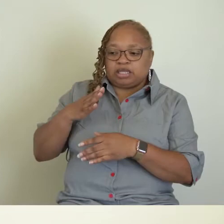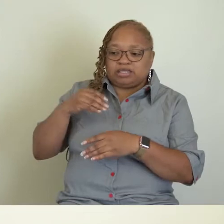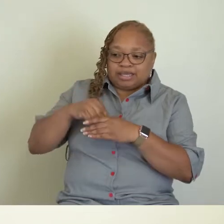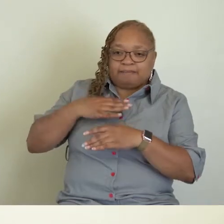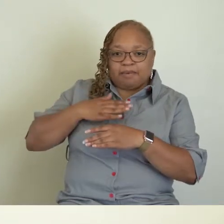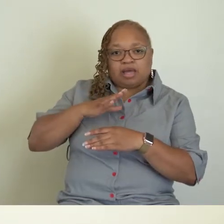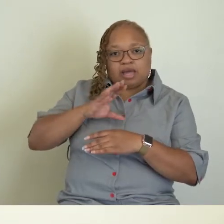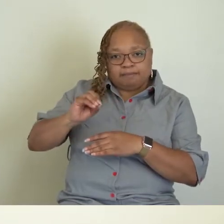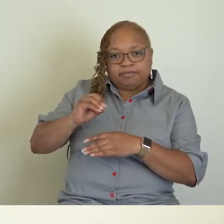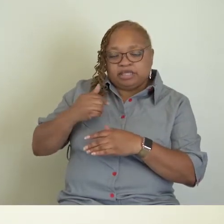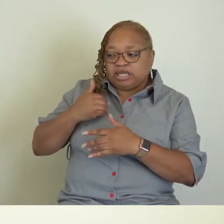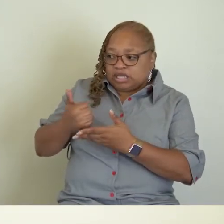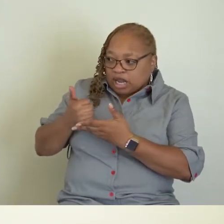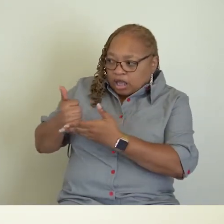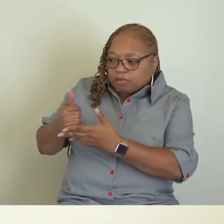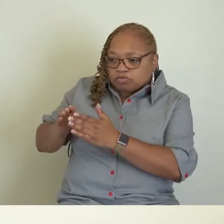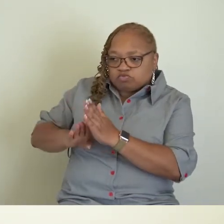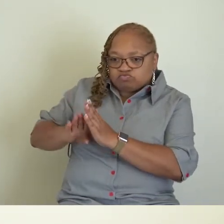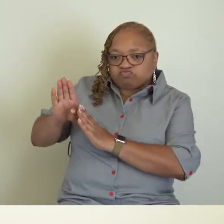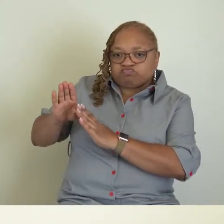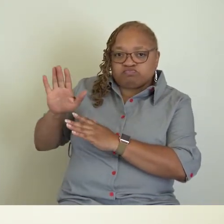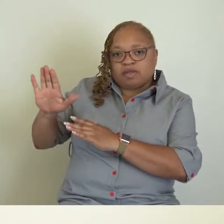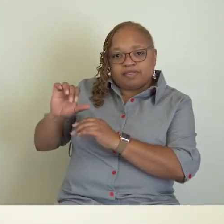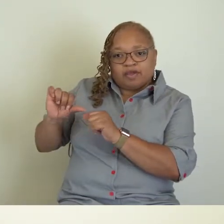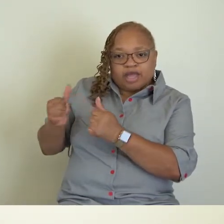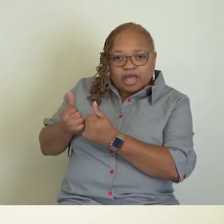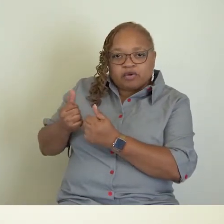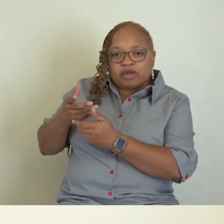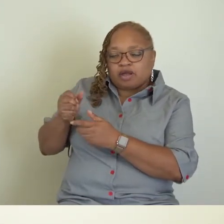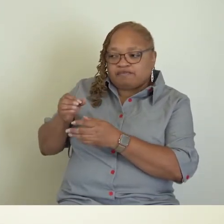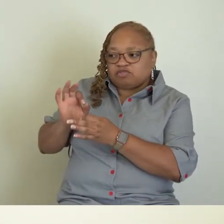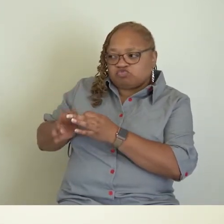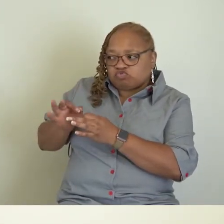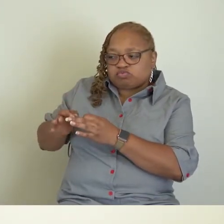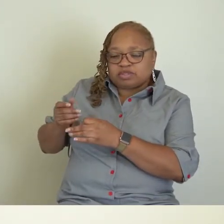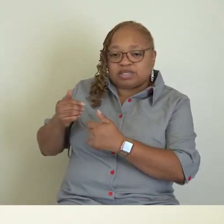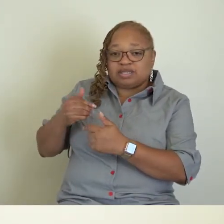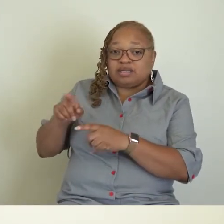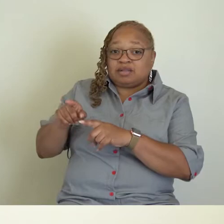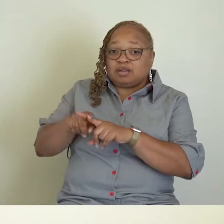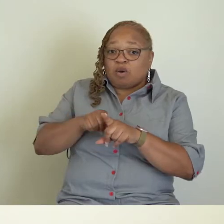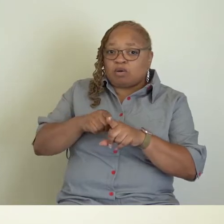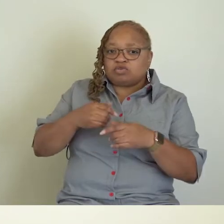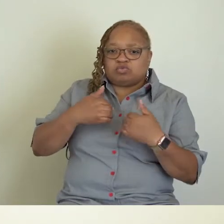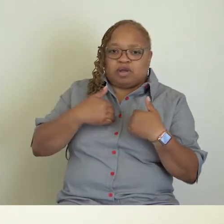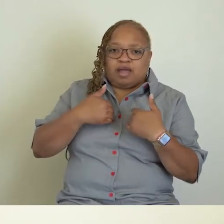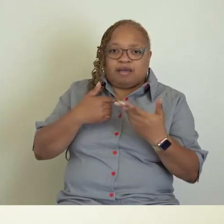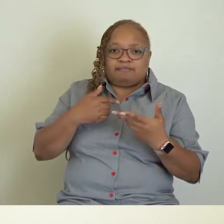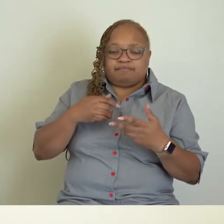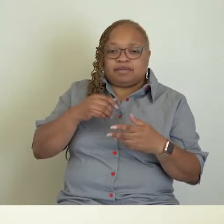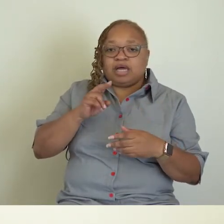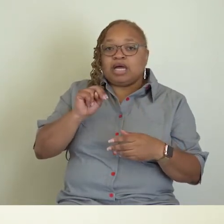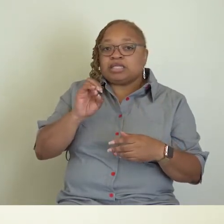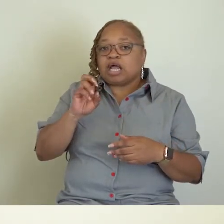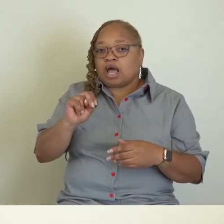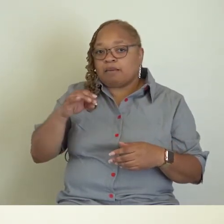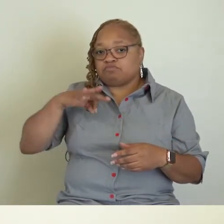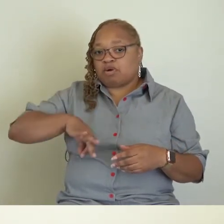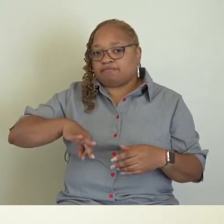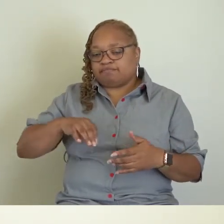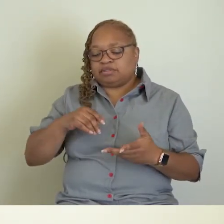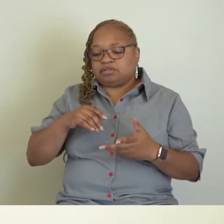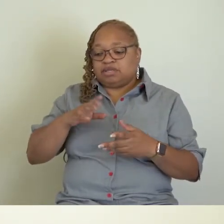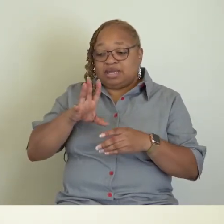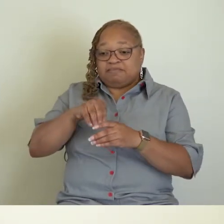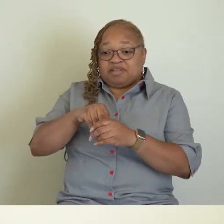to help them grow in the area of interpreting. And also I have a nonprofit. So being a leader in that